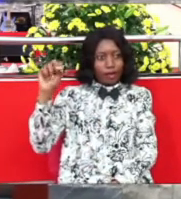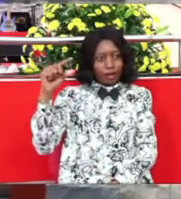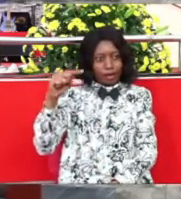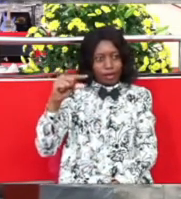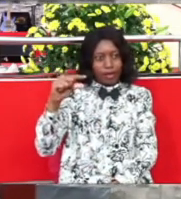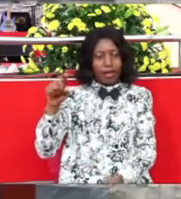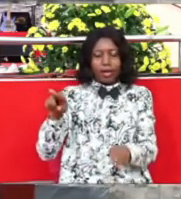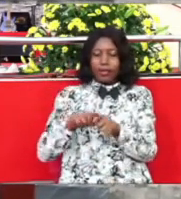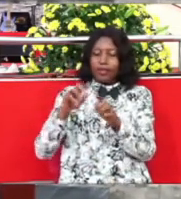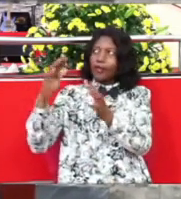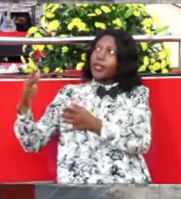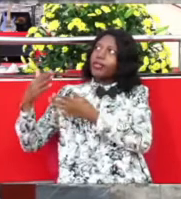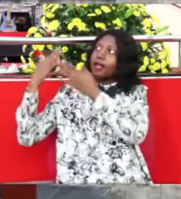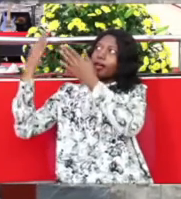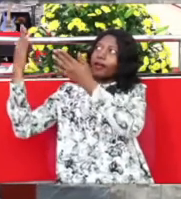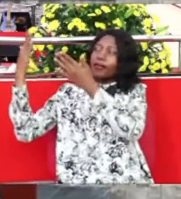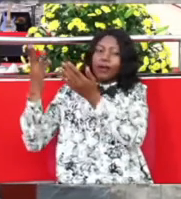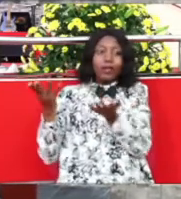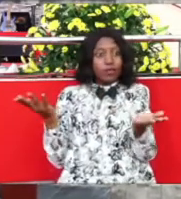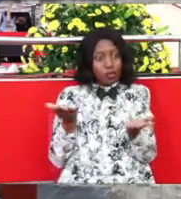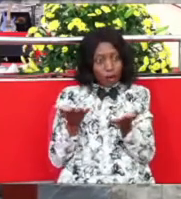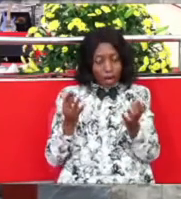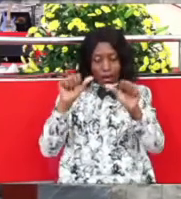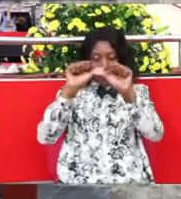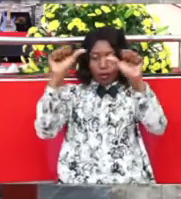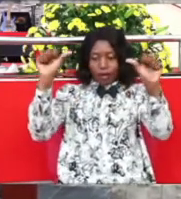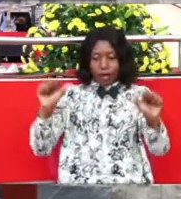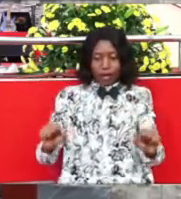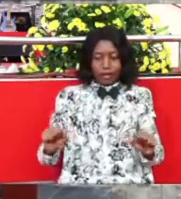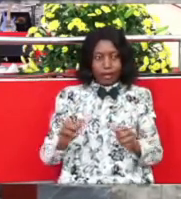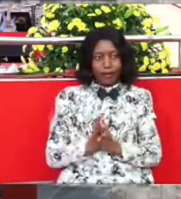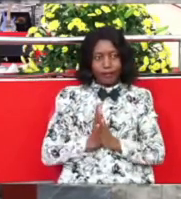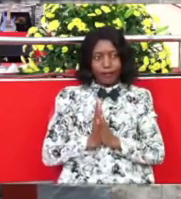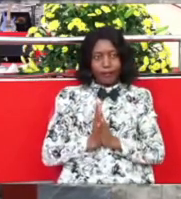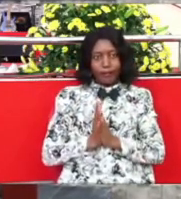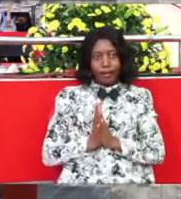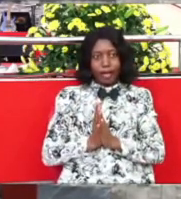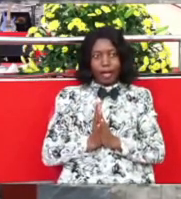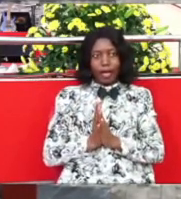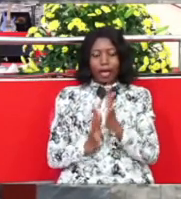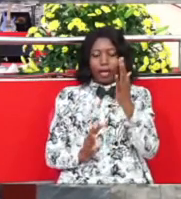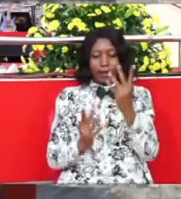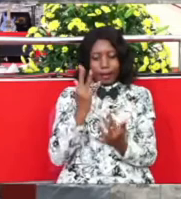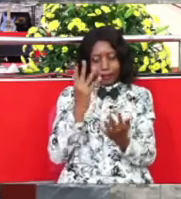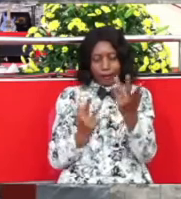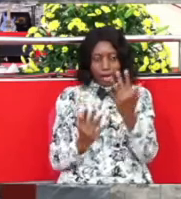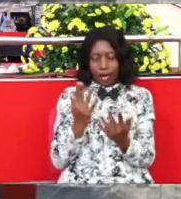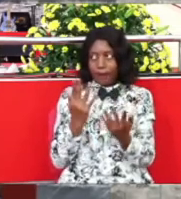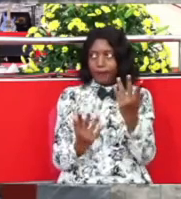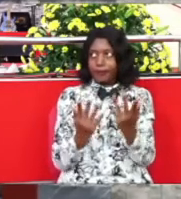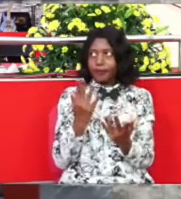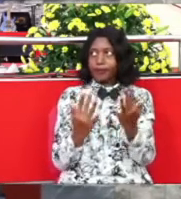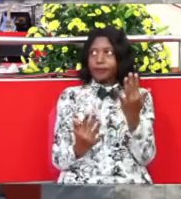been laid on the altar. Aha, na ile matoleo ambayo ilikuwa imeletwa katika hekalu. This is the fire, I would say it was the fire that